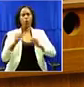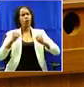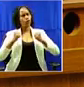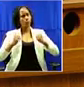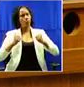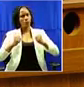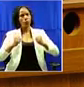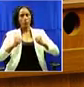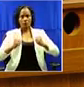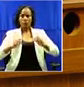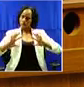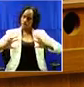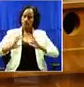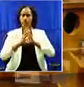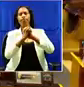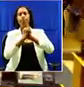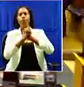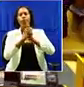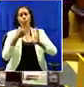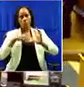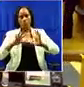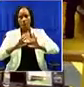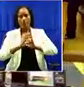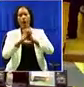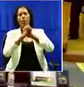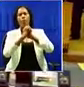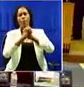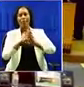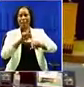united. We stand together at a crucial time